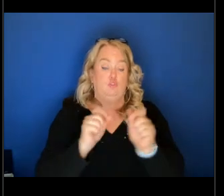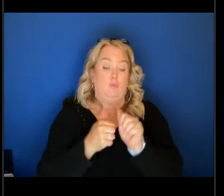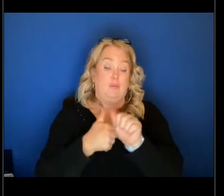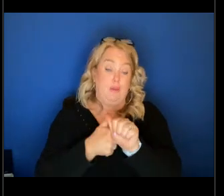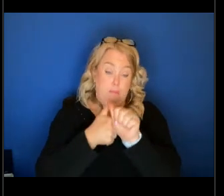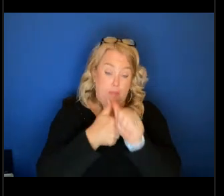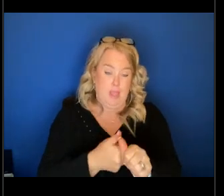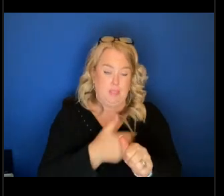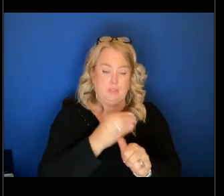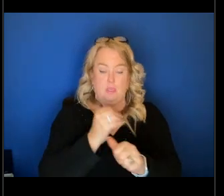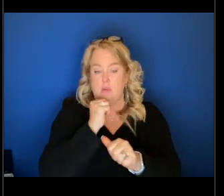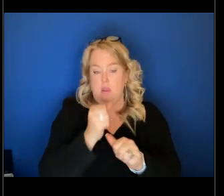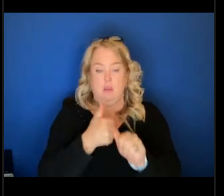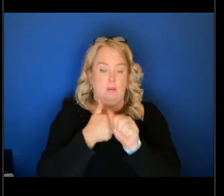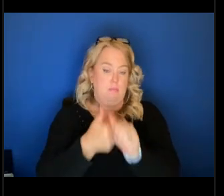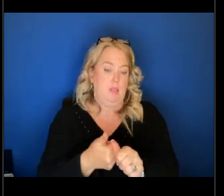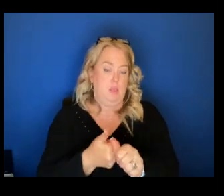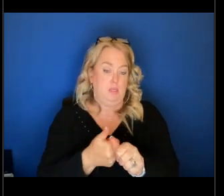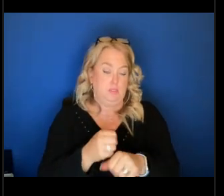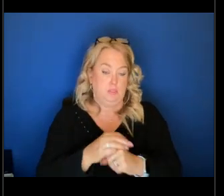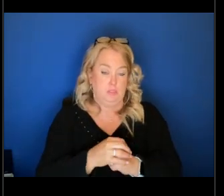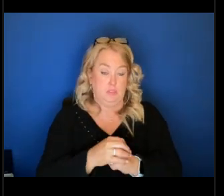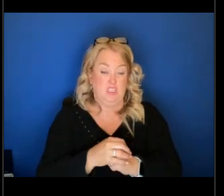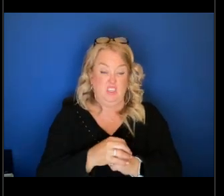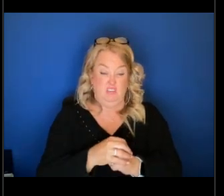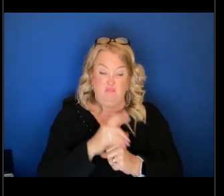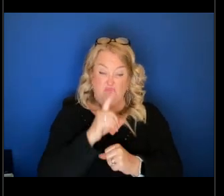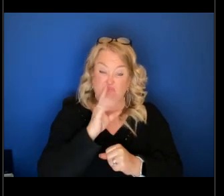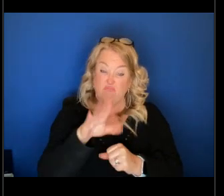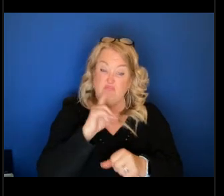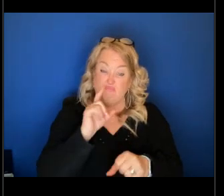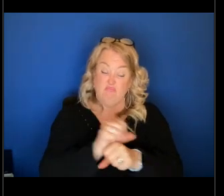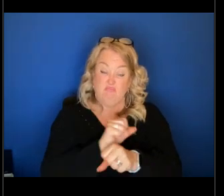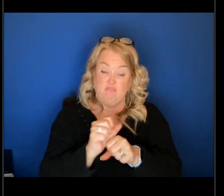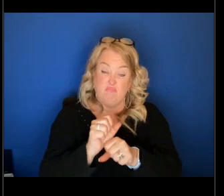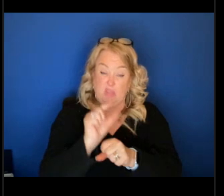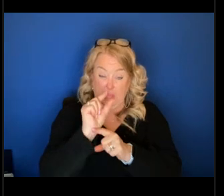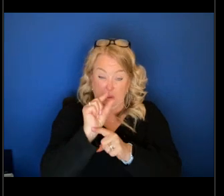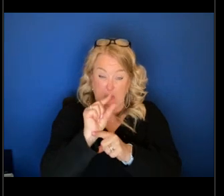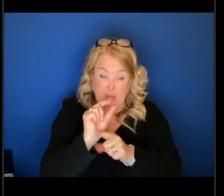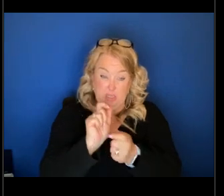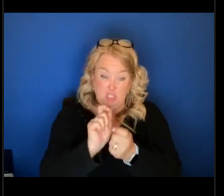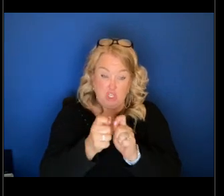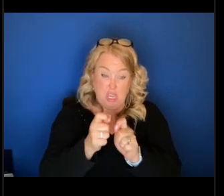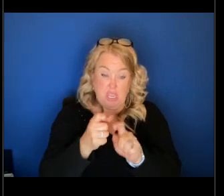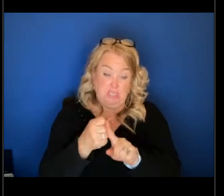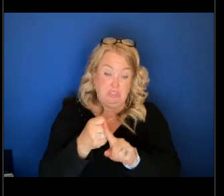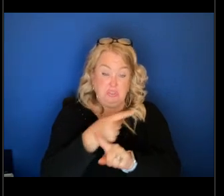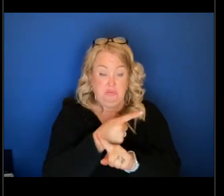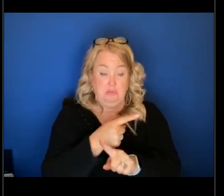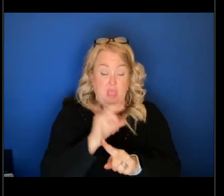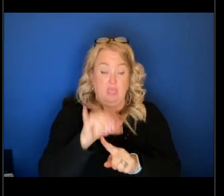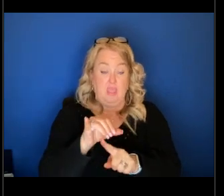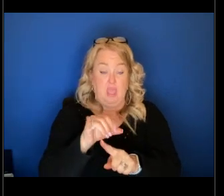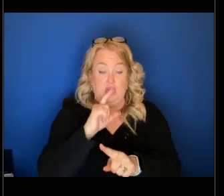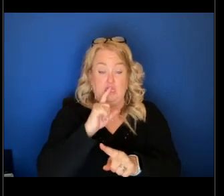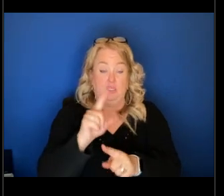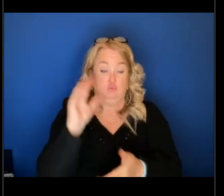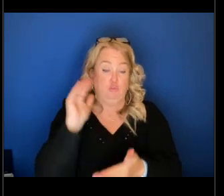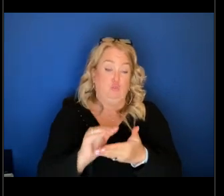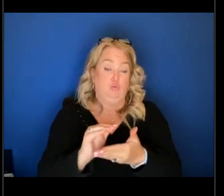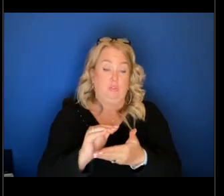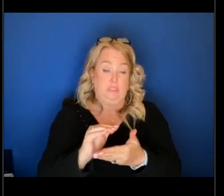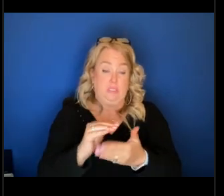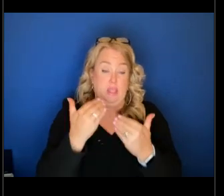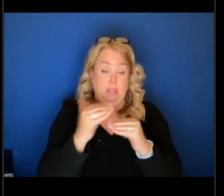compliance and non-compliance. Even minor deviations that reduce minimal limits can